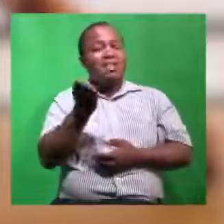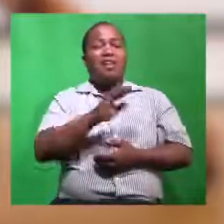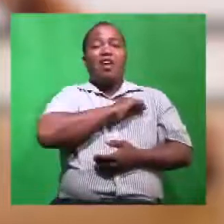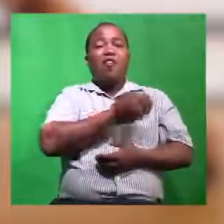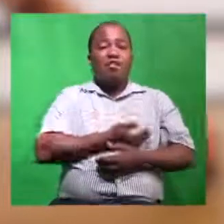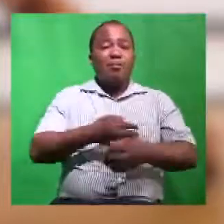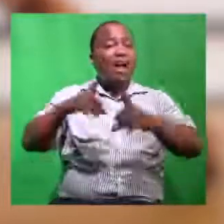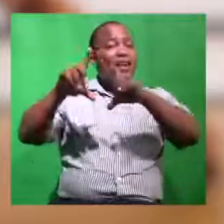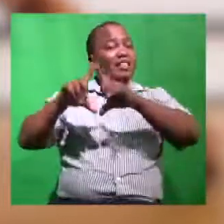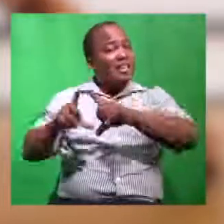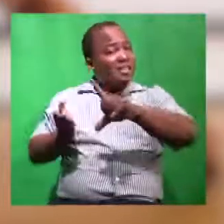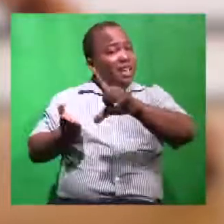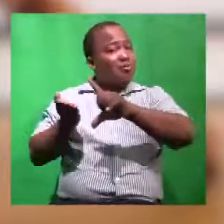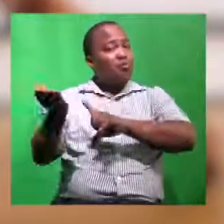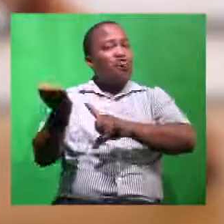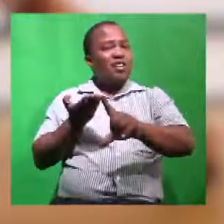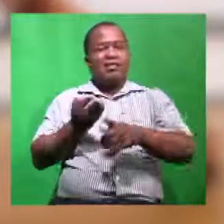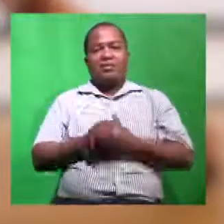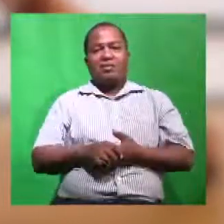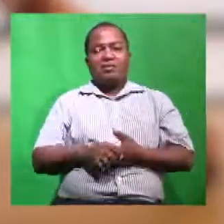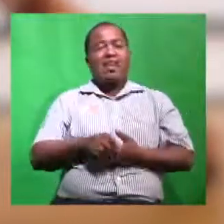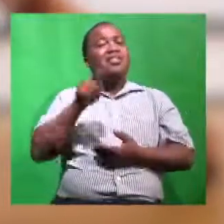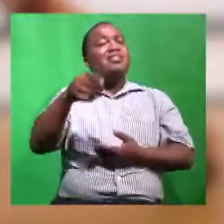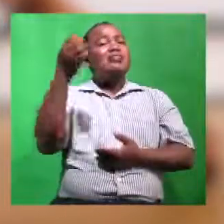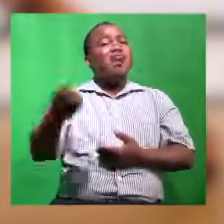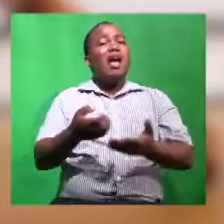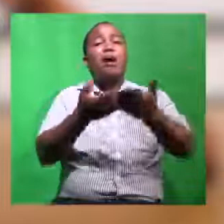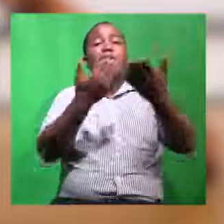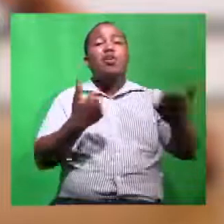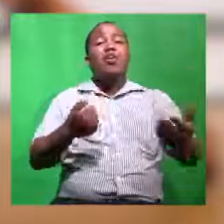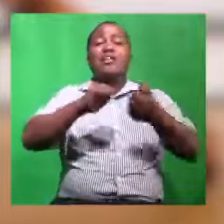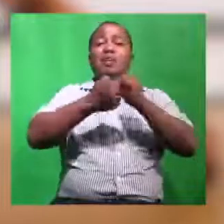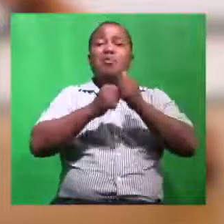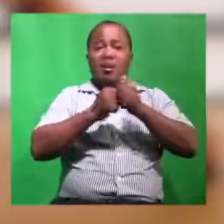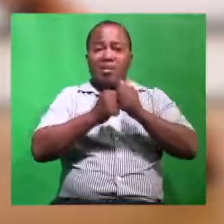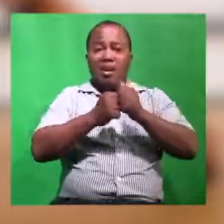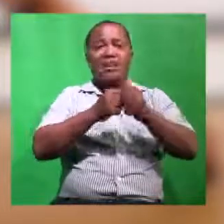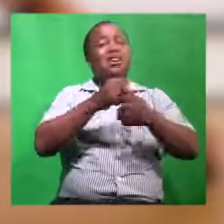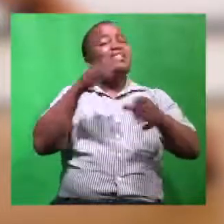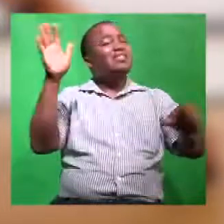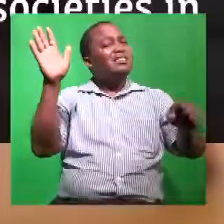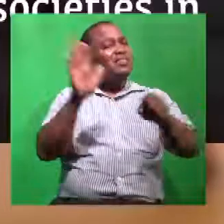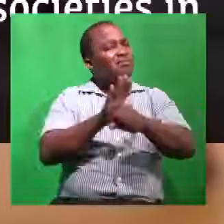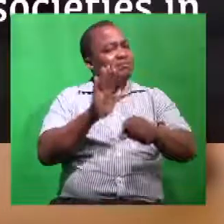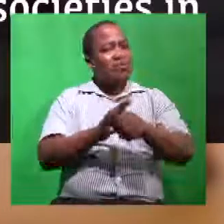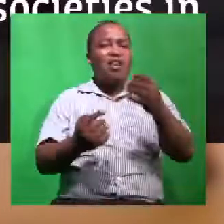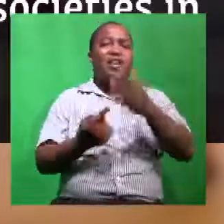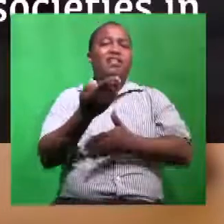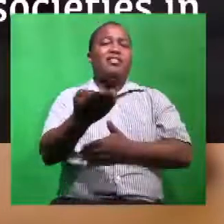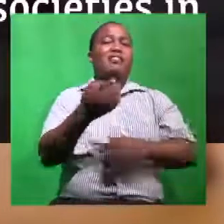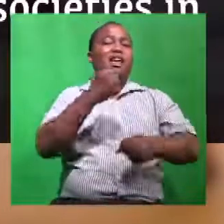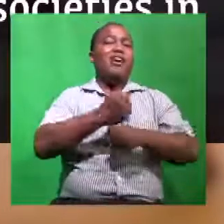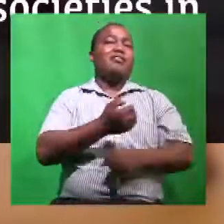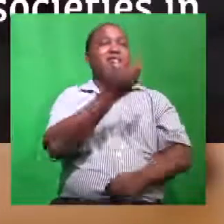problematic. It is negative cultural aspect of culture because of the problem leading from this action.